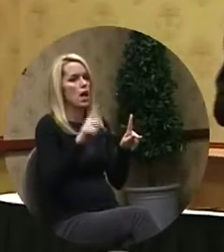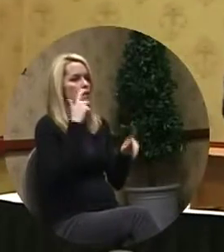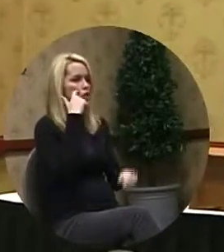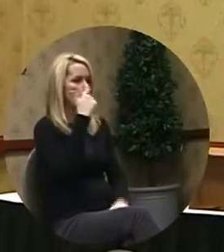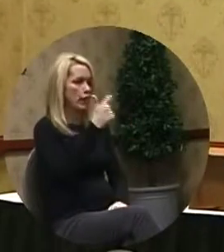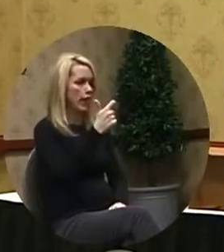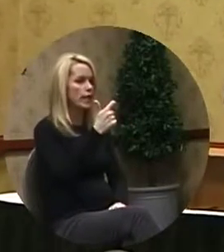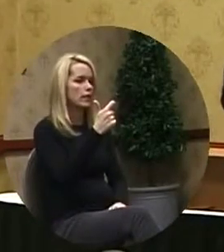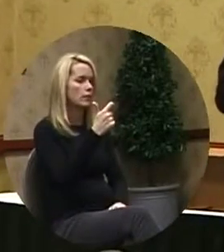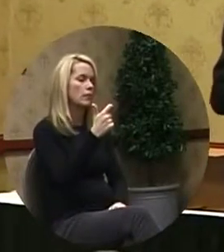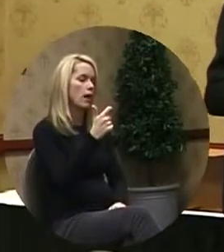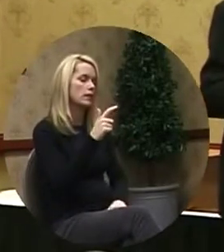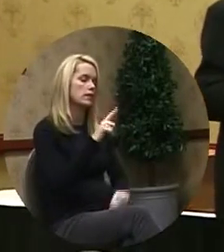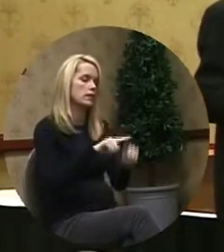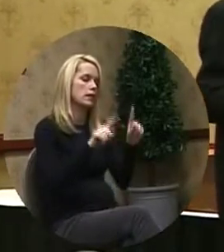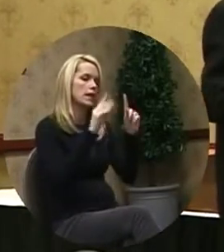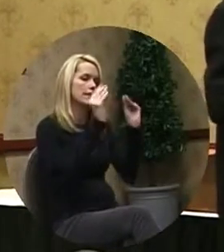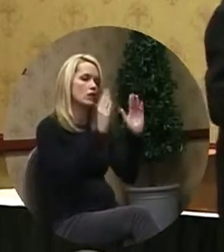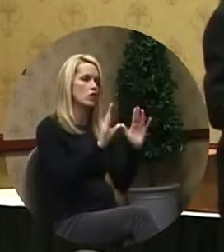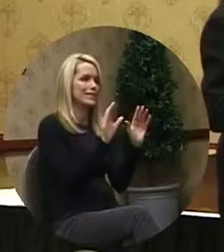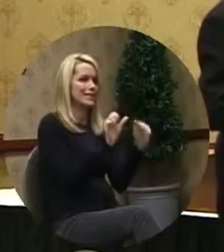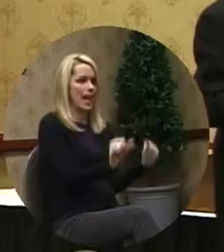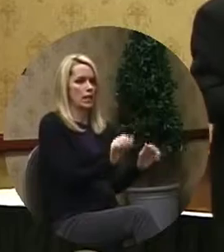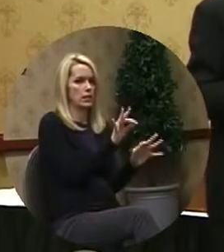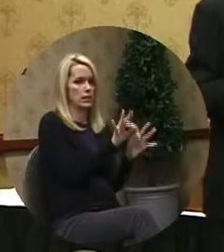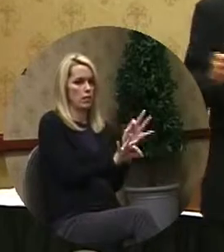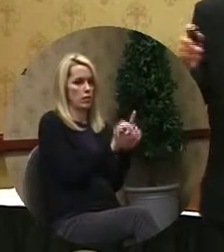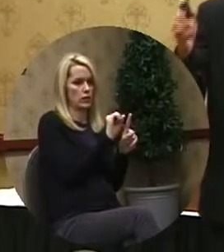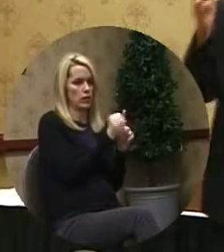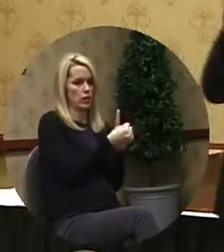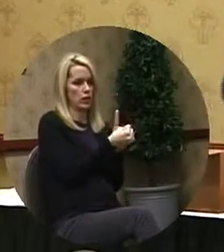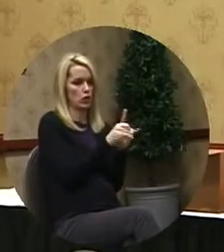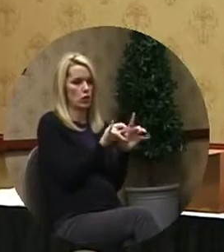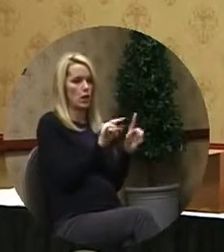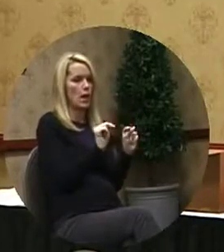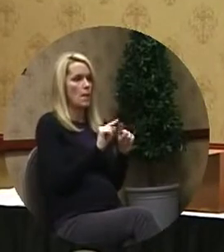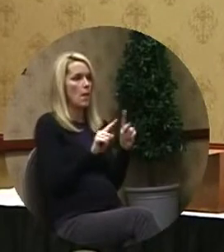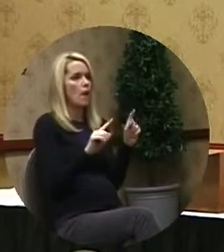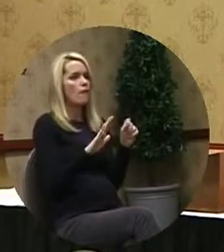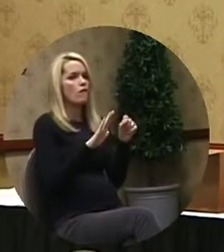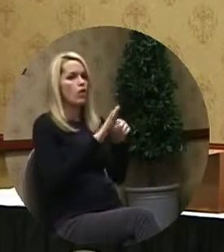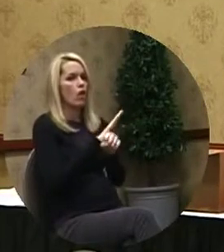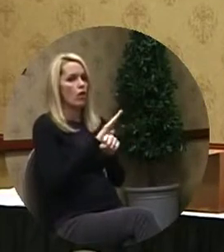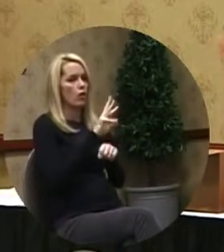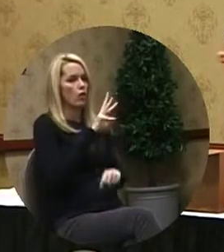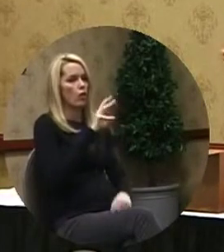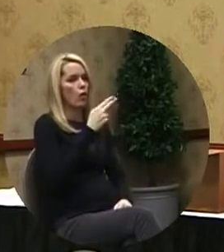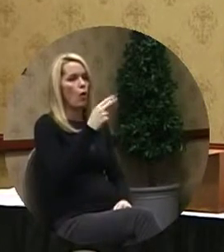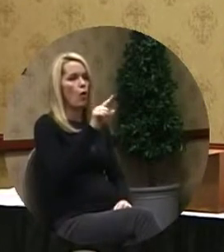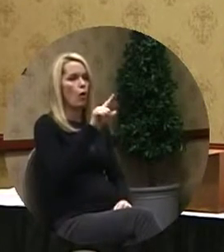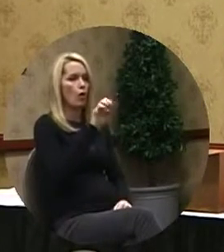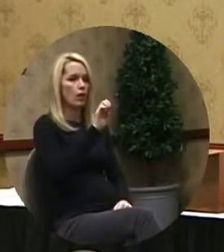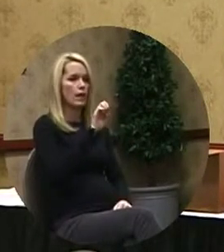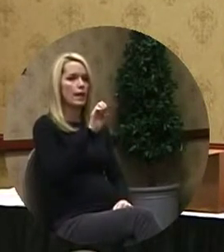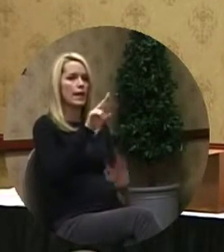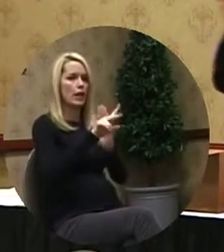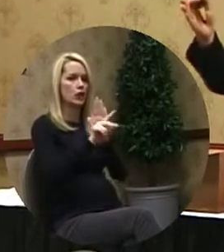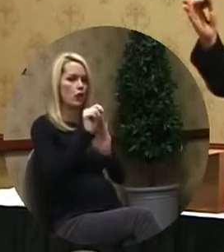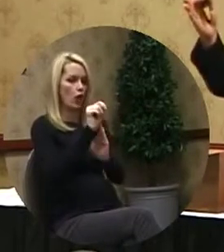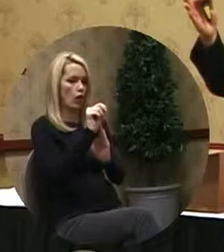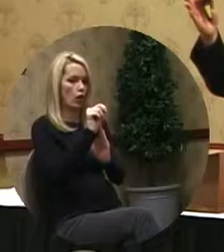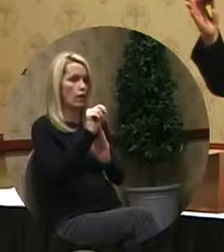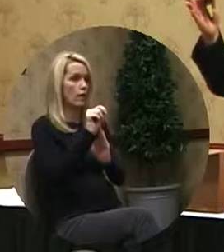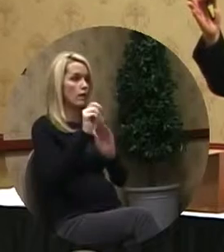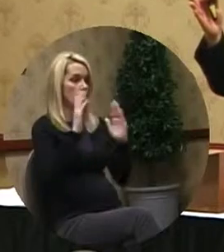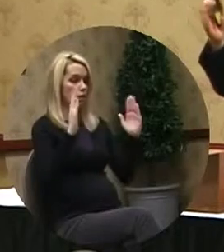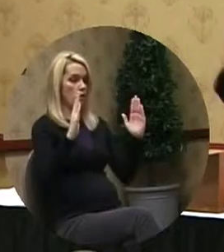Can in some simple cases. Whole interval is you specify what blocks of time, and you say, did it occur during